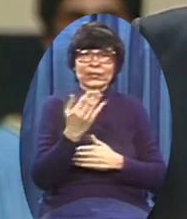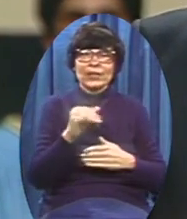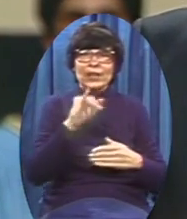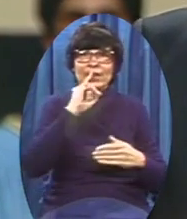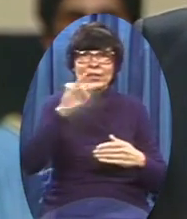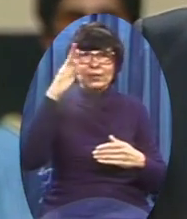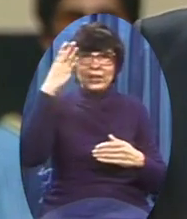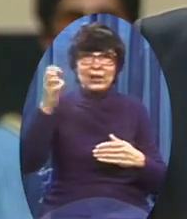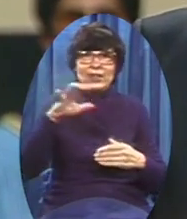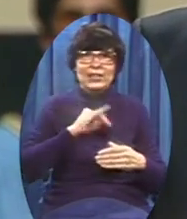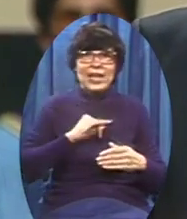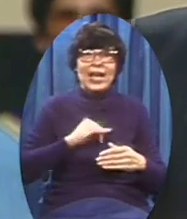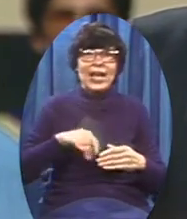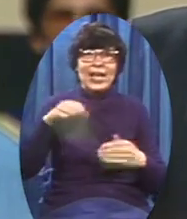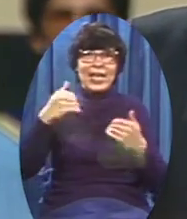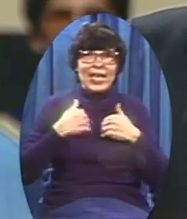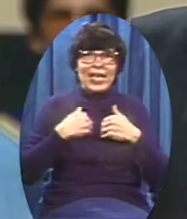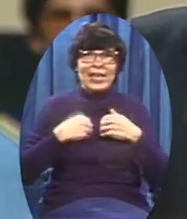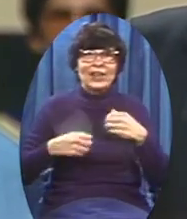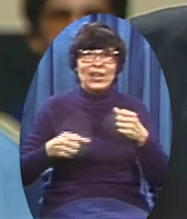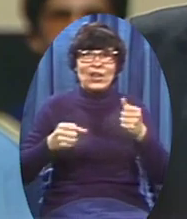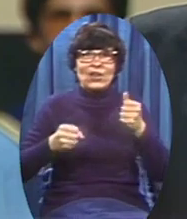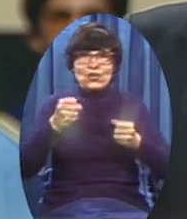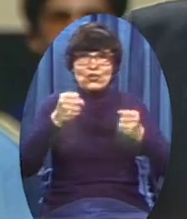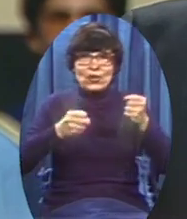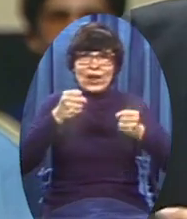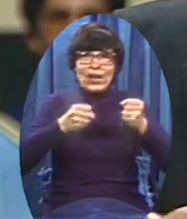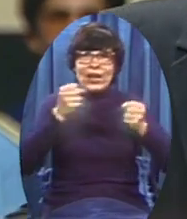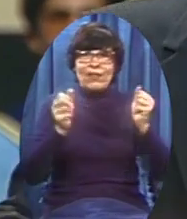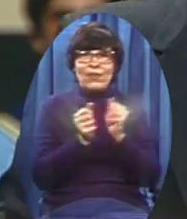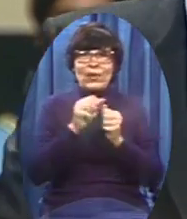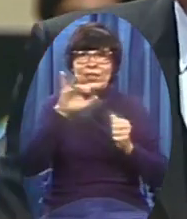had to ride with him an hour yesterday.